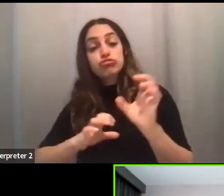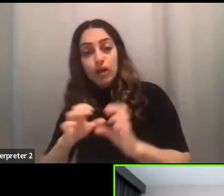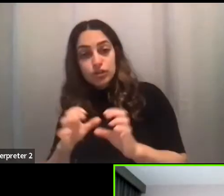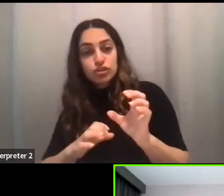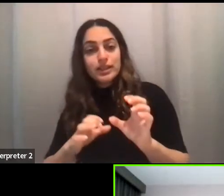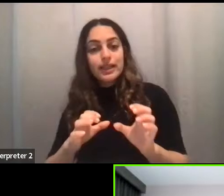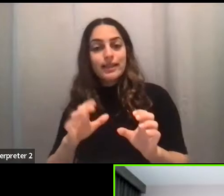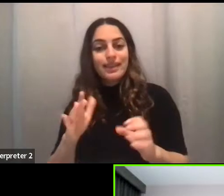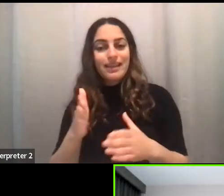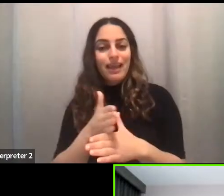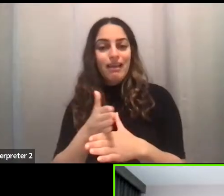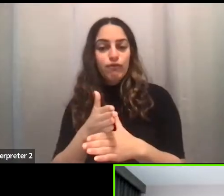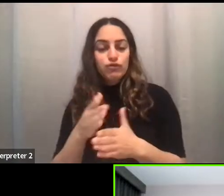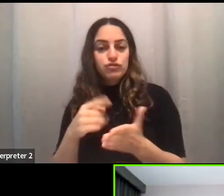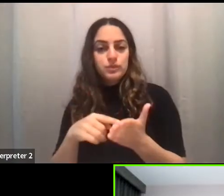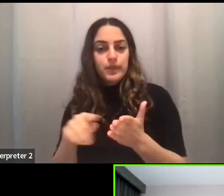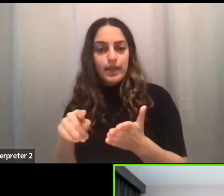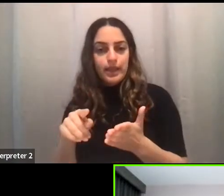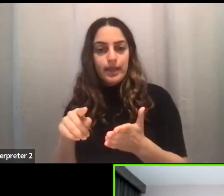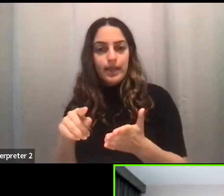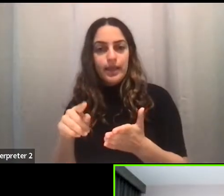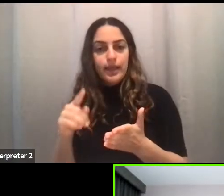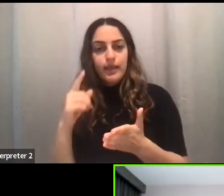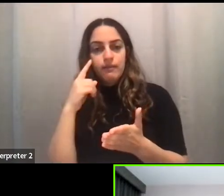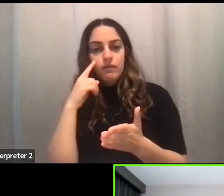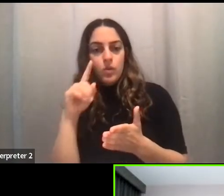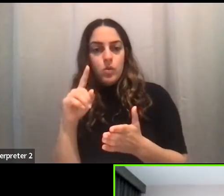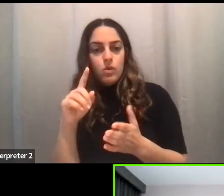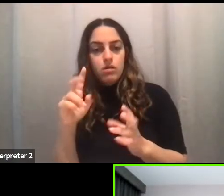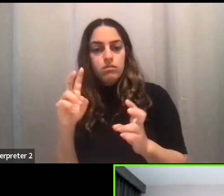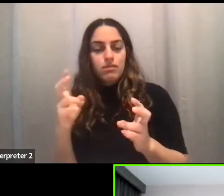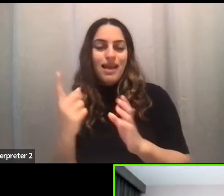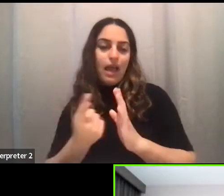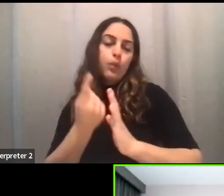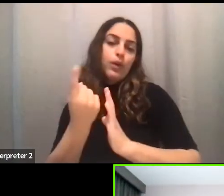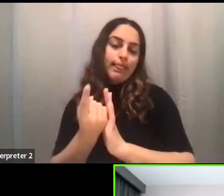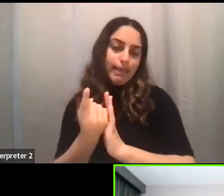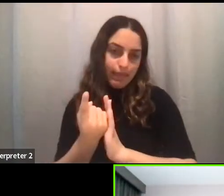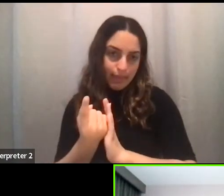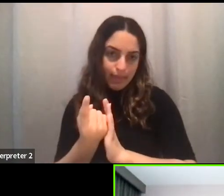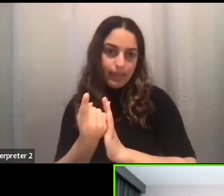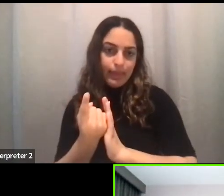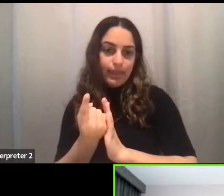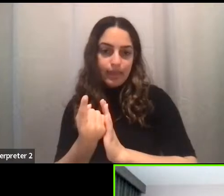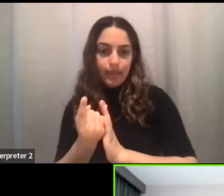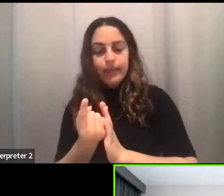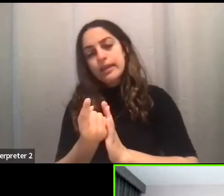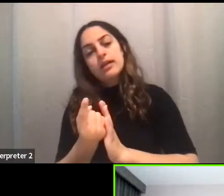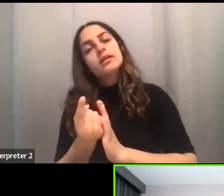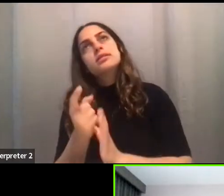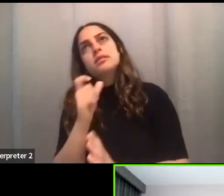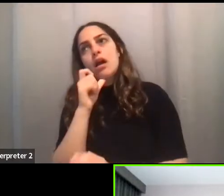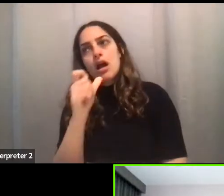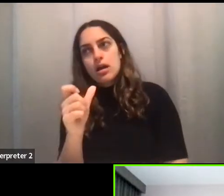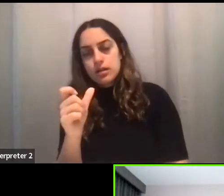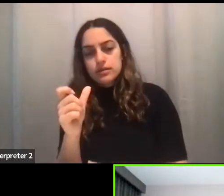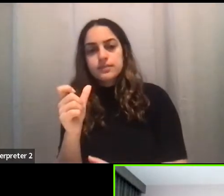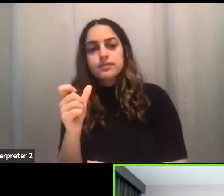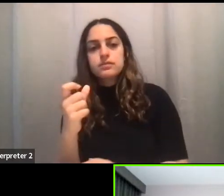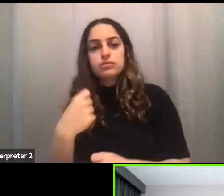median pay for so-called hourly uh non-production and